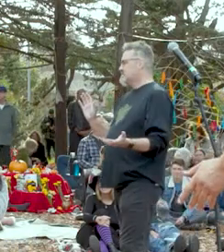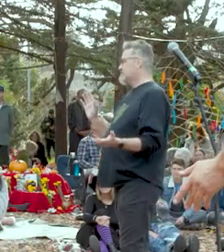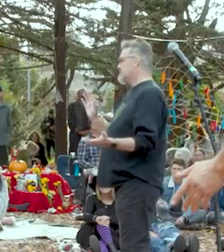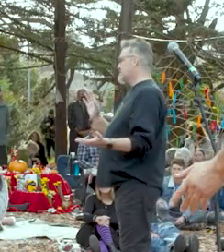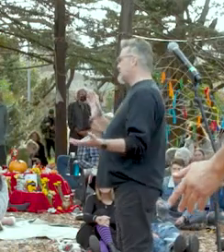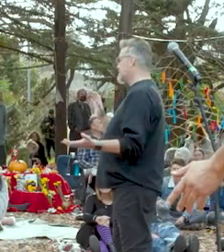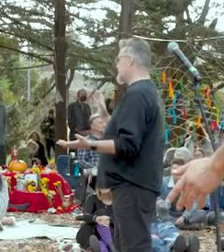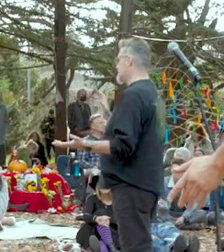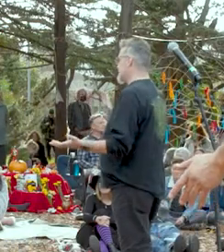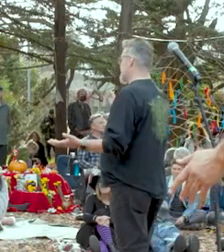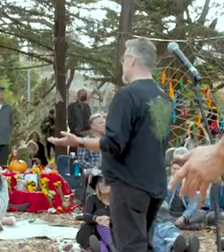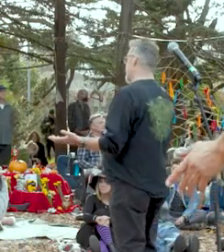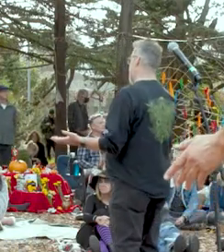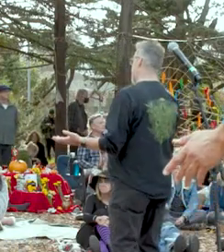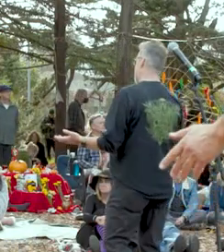William Jackson.